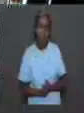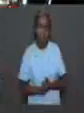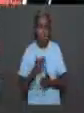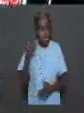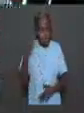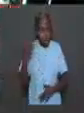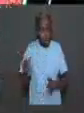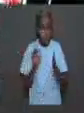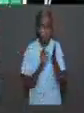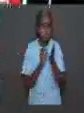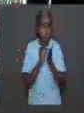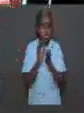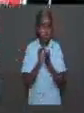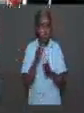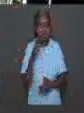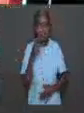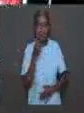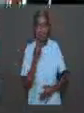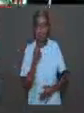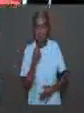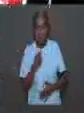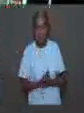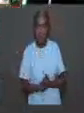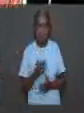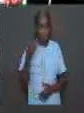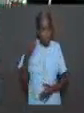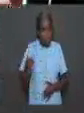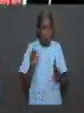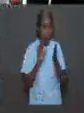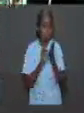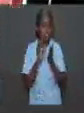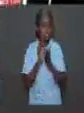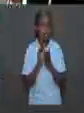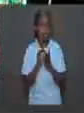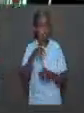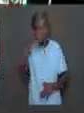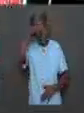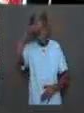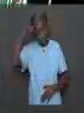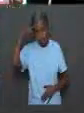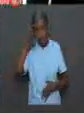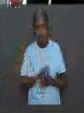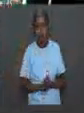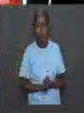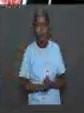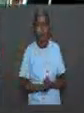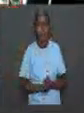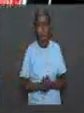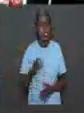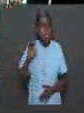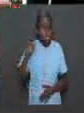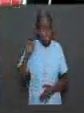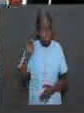Half of the numbers are red. Half of the numbers are black. The